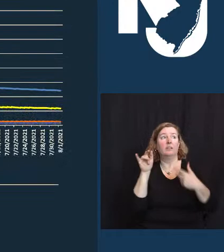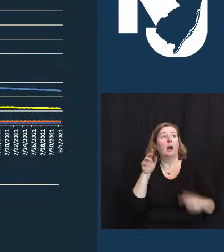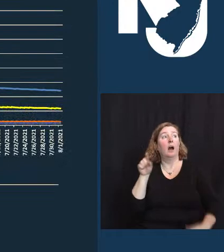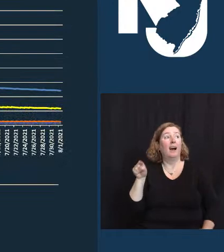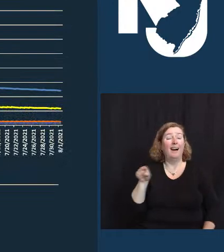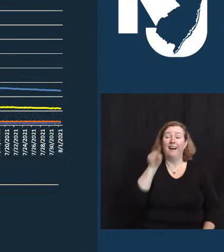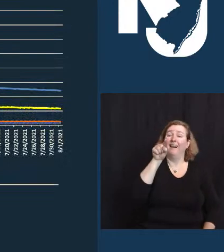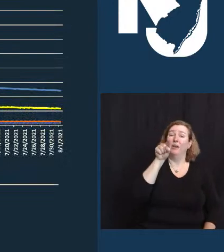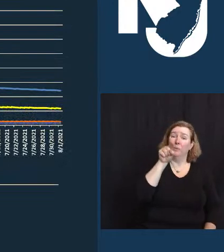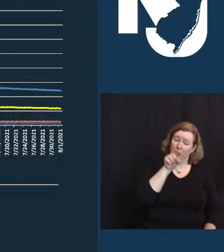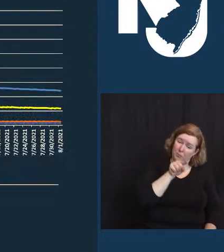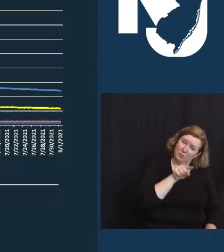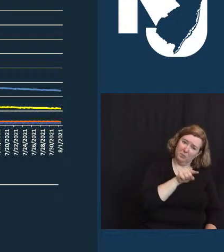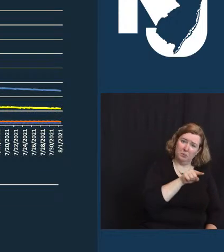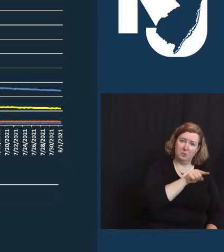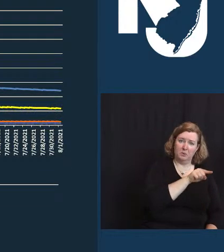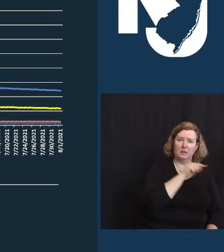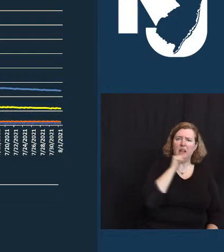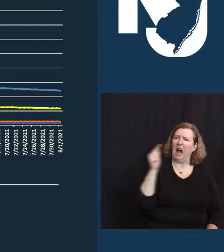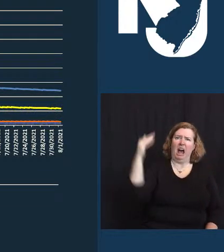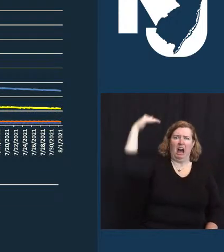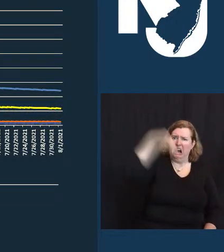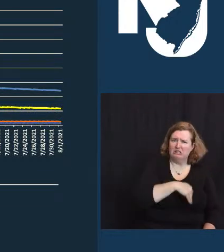quite as dramatic,